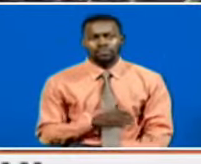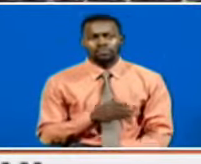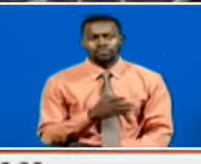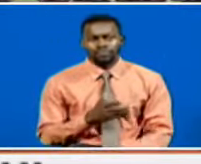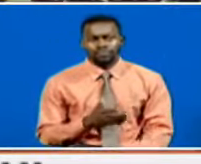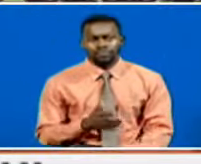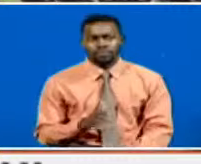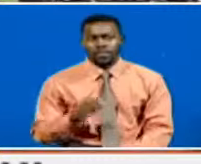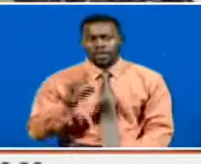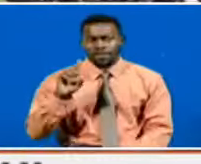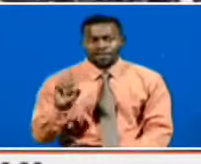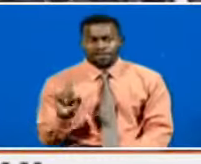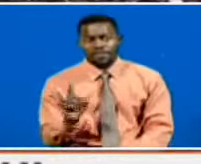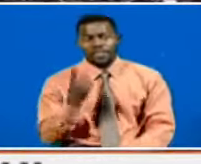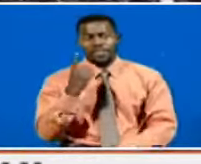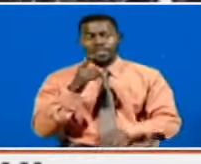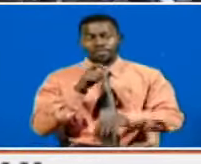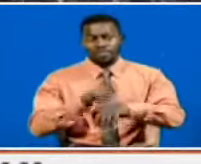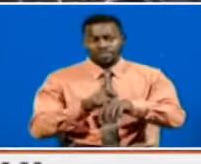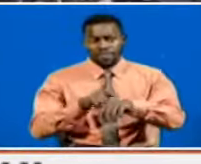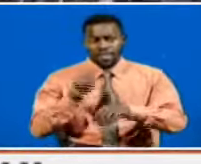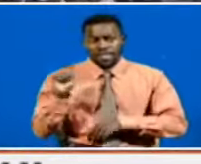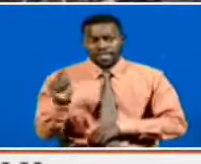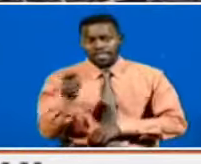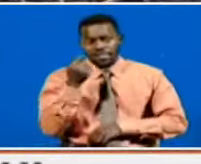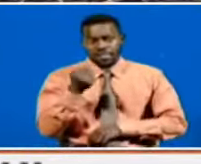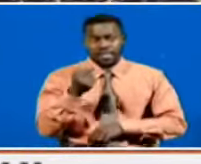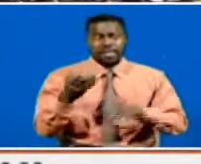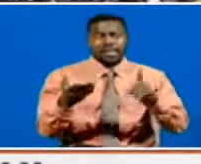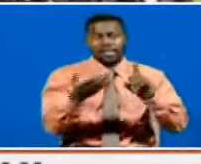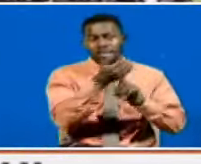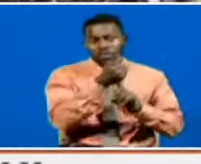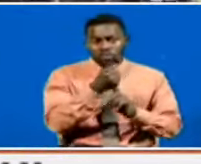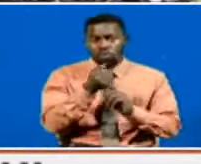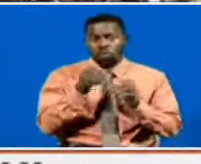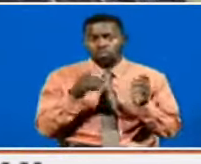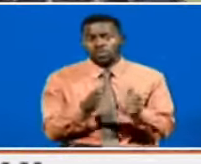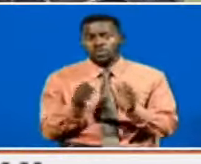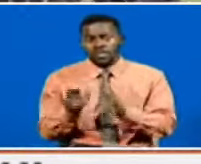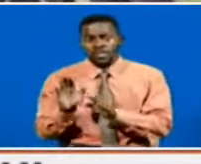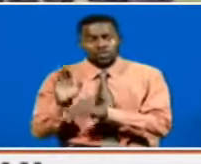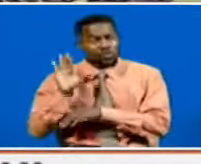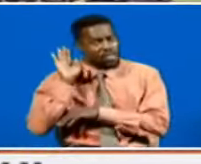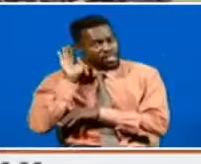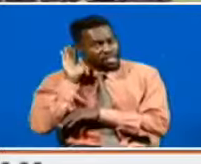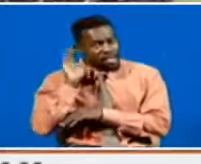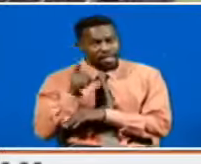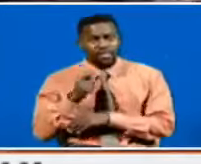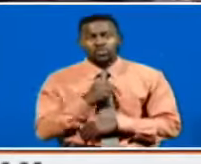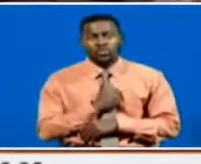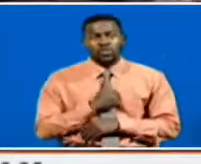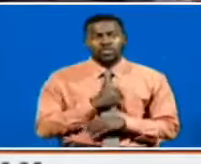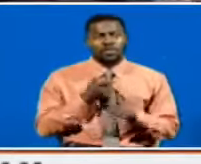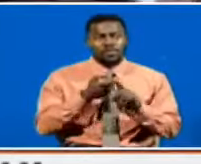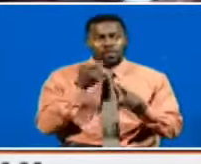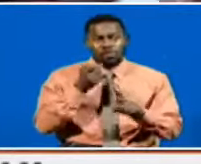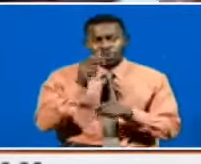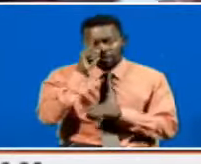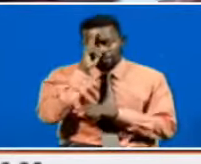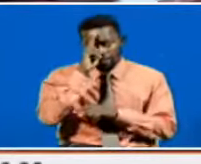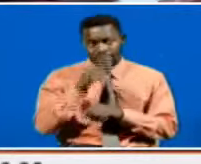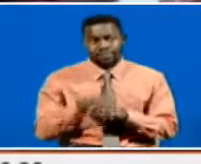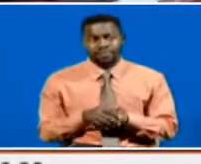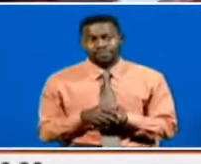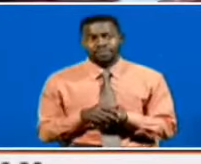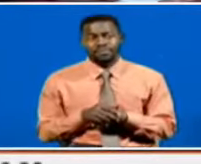Na kwa mara ya kwanza Wakenya wakapata fursa ya kusikia risala za rambirambi kutoka kwa jeshi lenyewe. Excellency, my duty